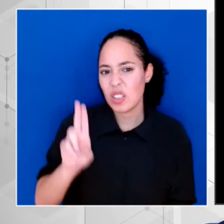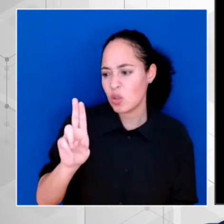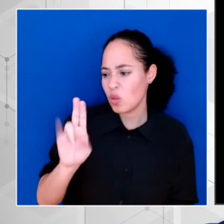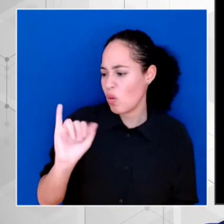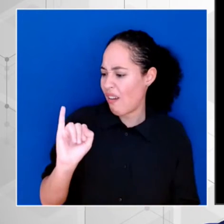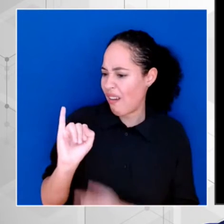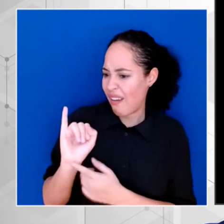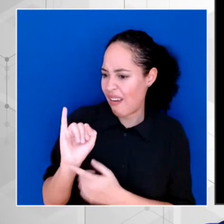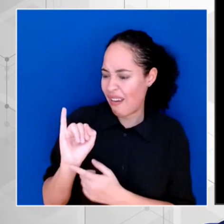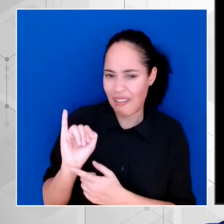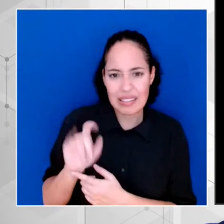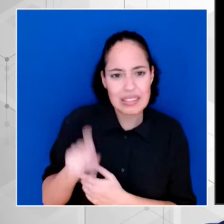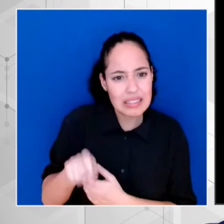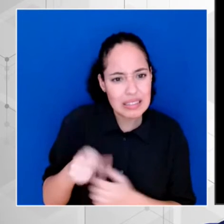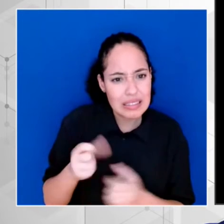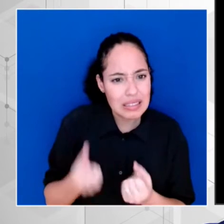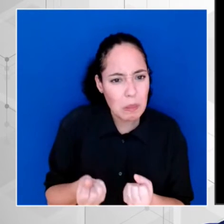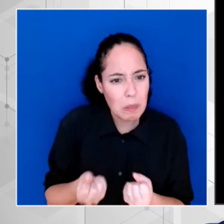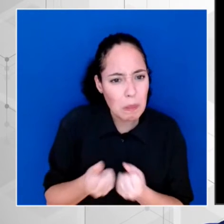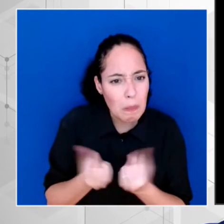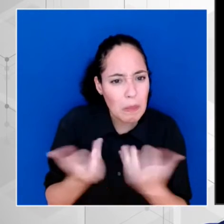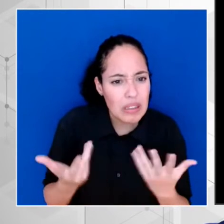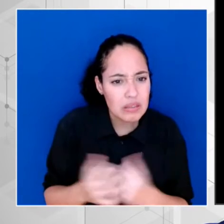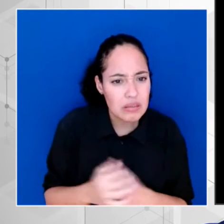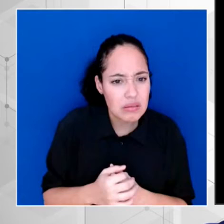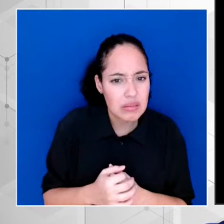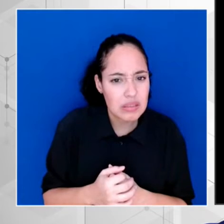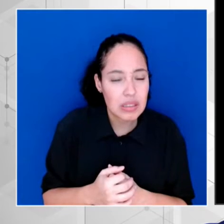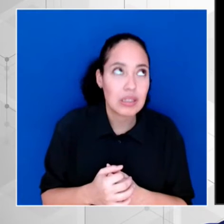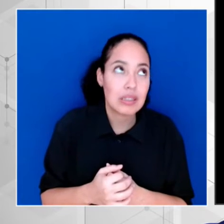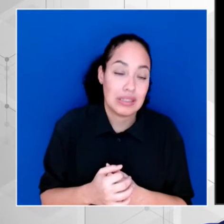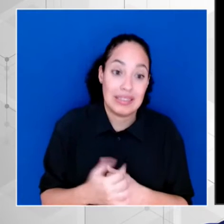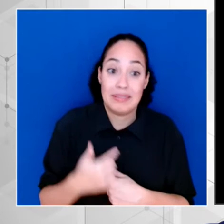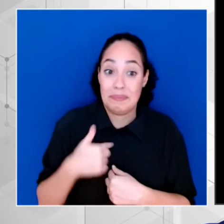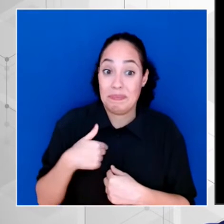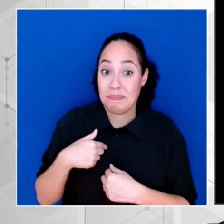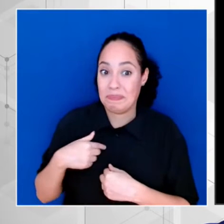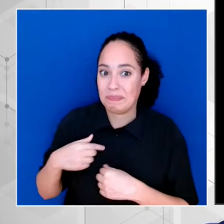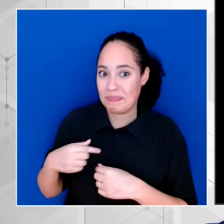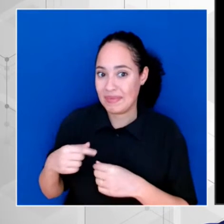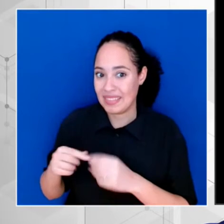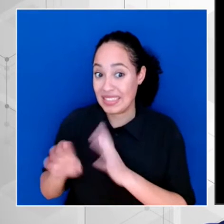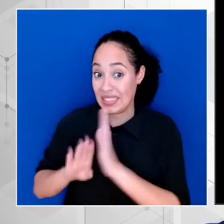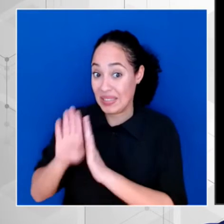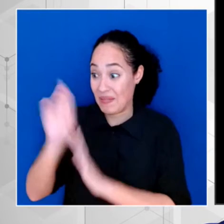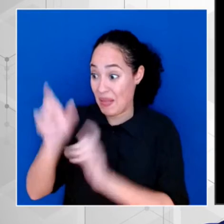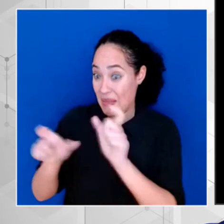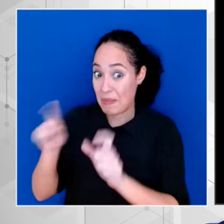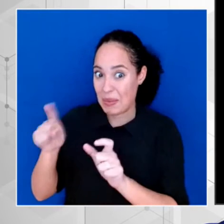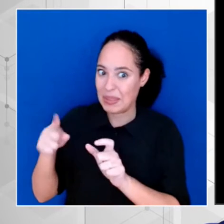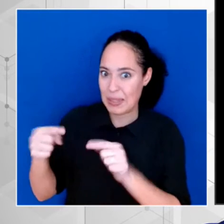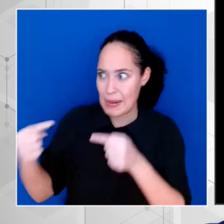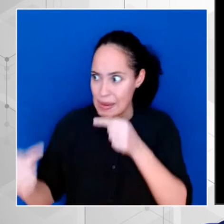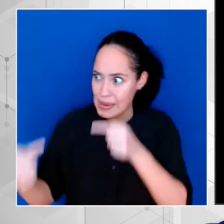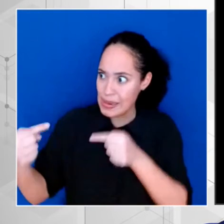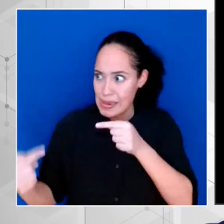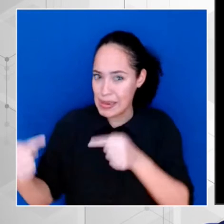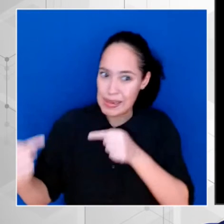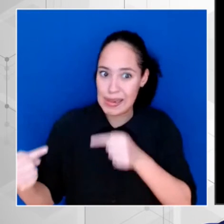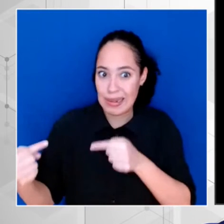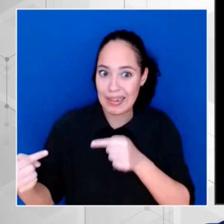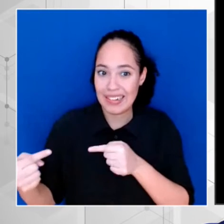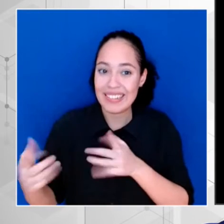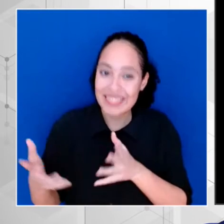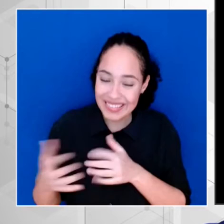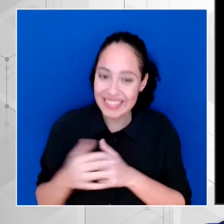with developers about this. I mean, yes, there is a limit to spelling everything out, but trust me, when things